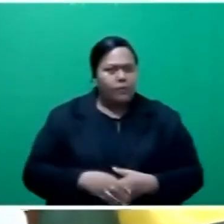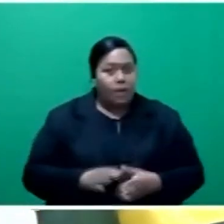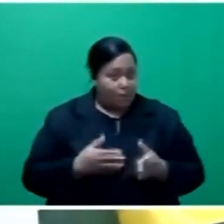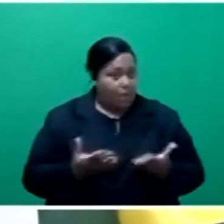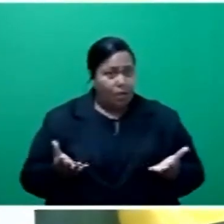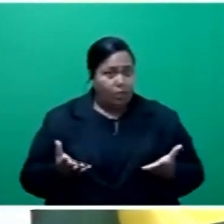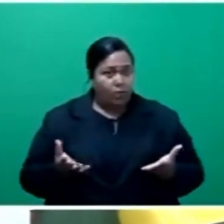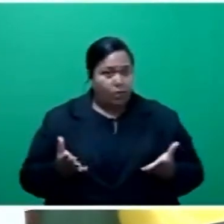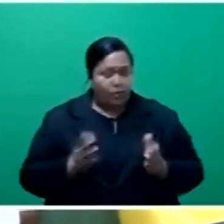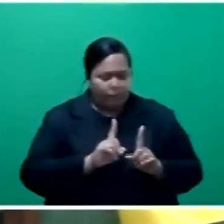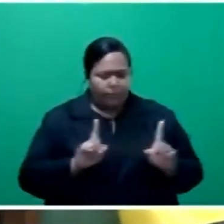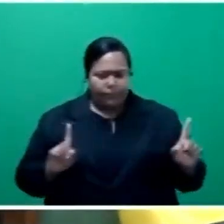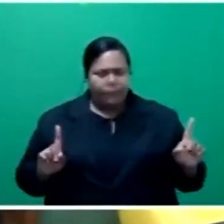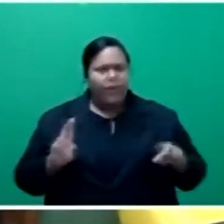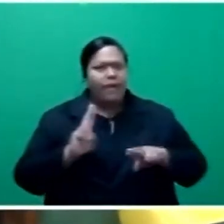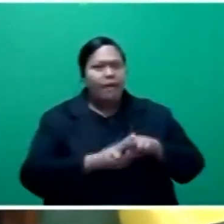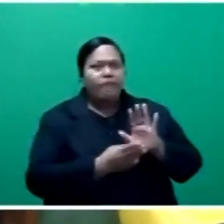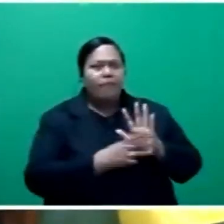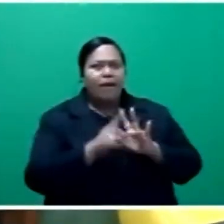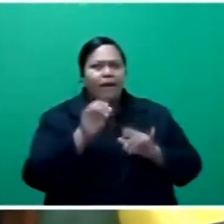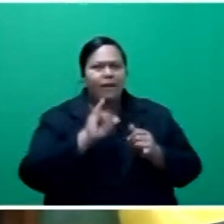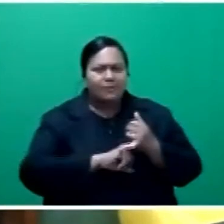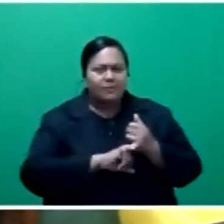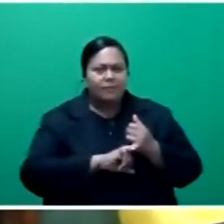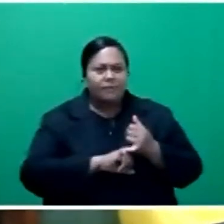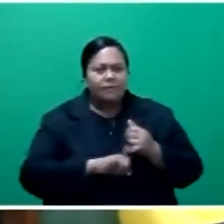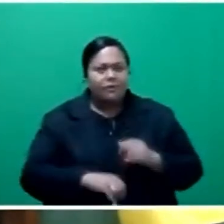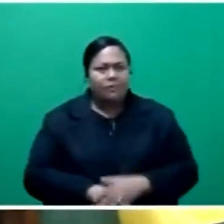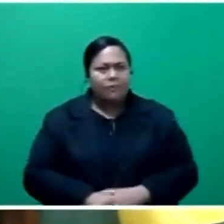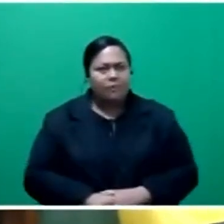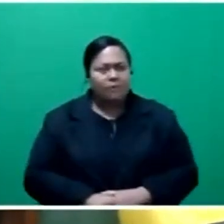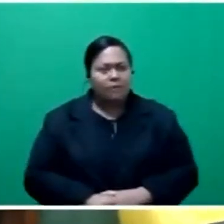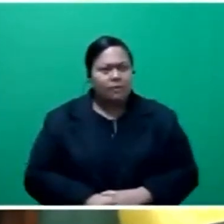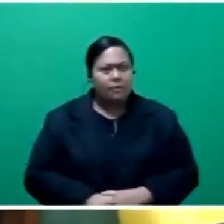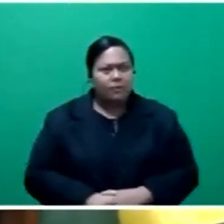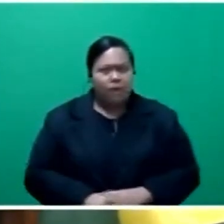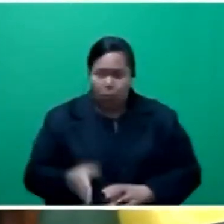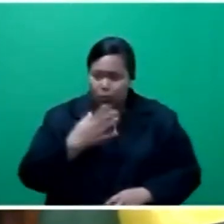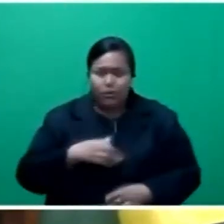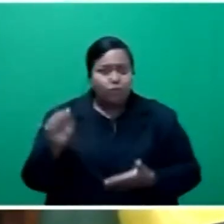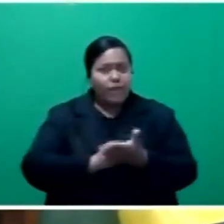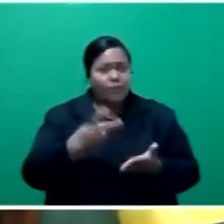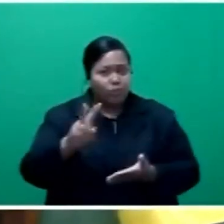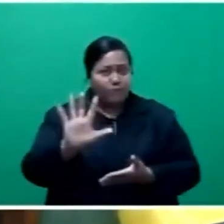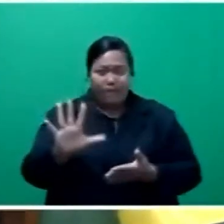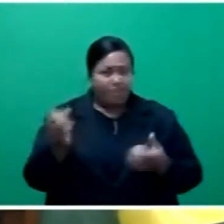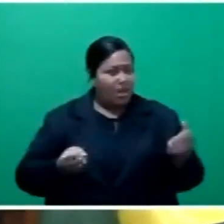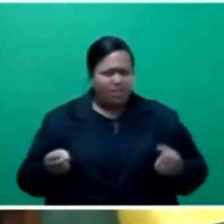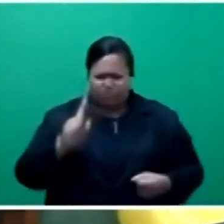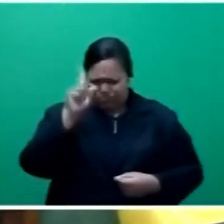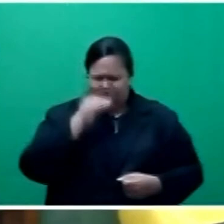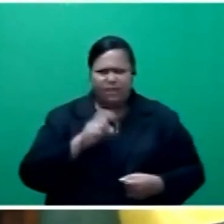from FMIS. Auditor General has moved away from FMIS. He wants to go and buy 25 cars, you can buy 25 cars. You